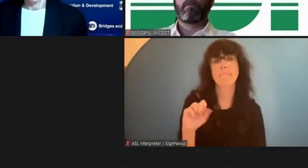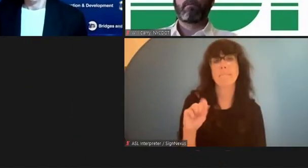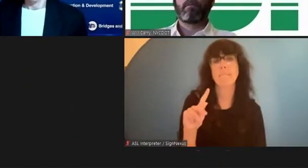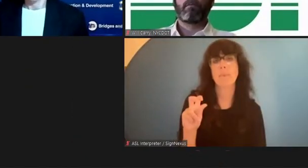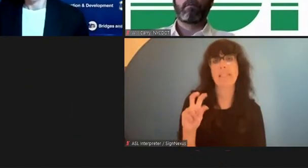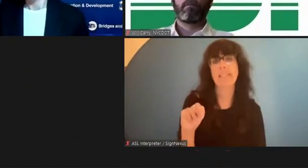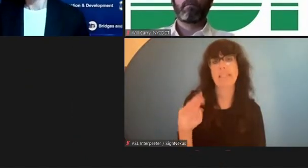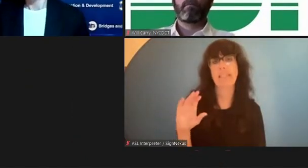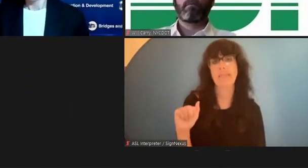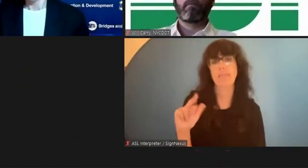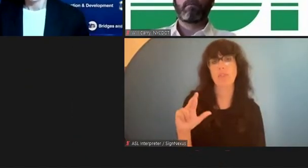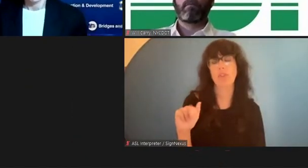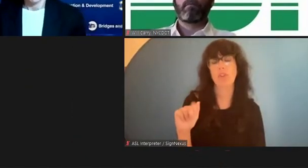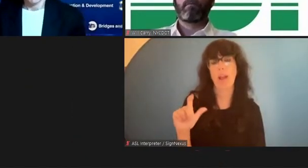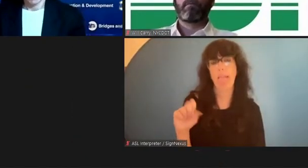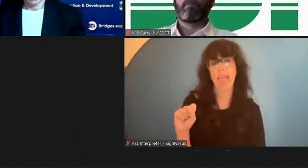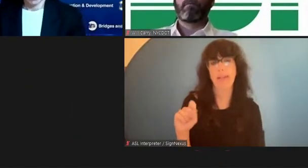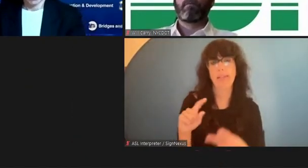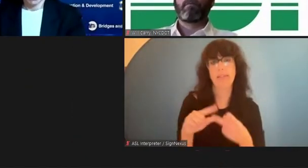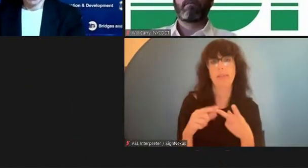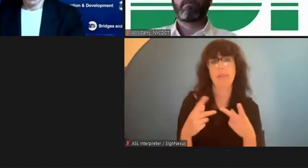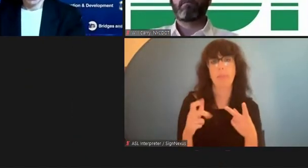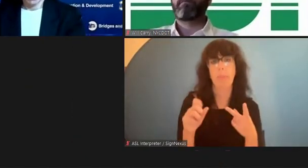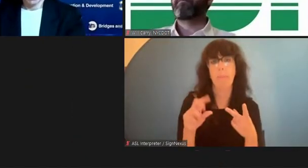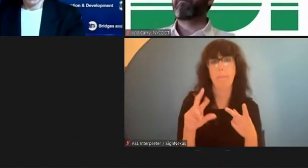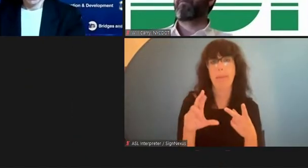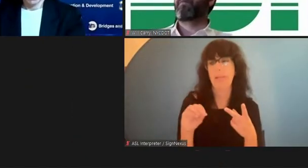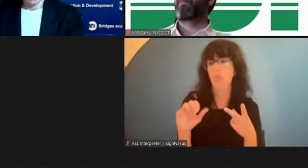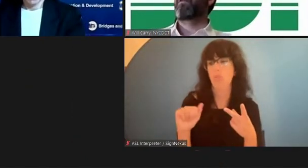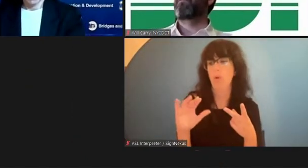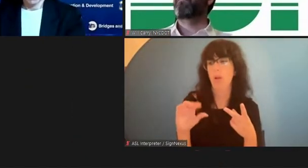corrales followed by pedro acosta